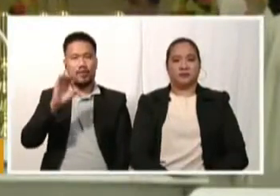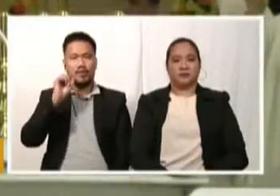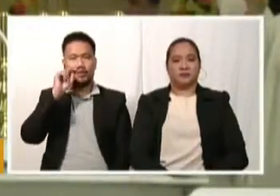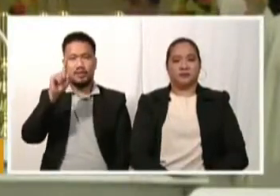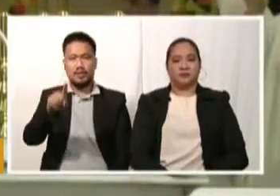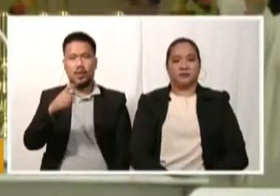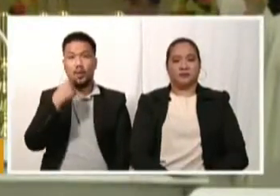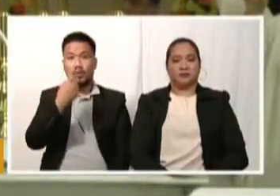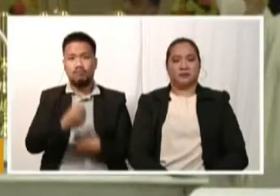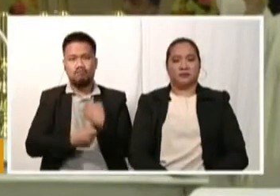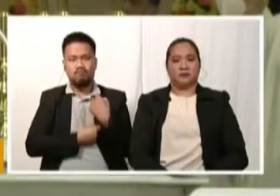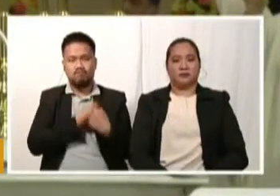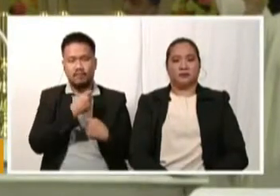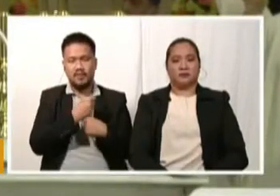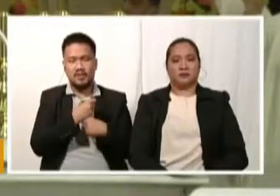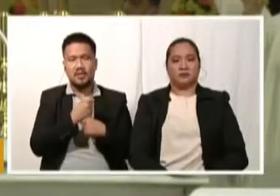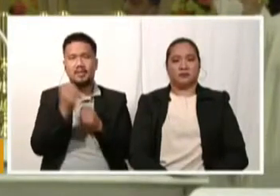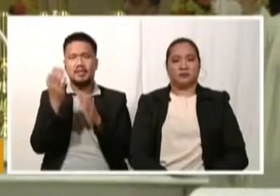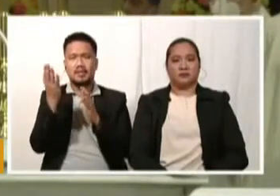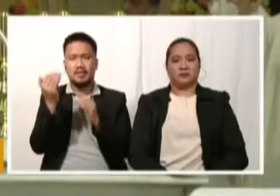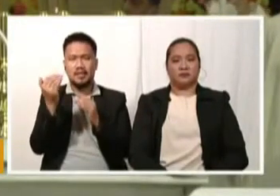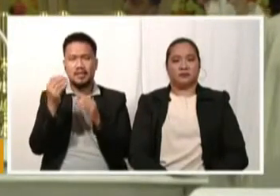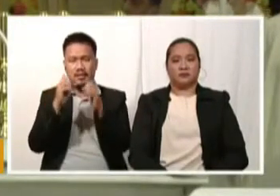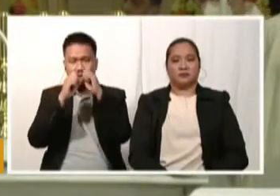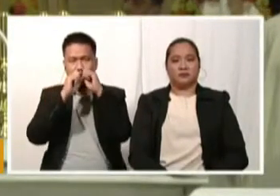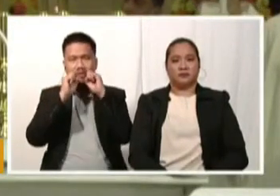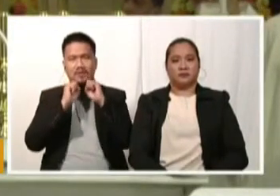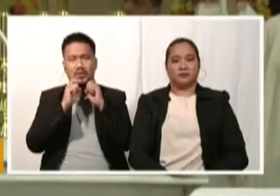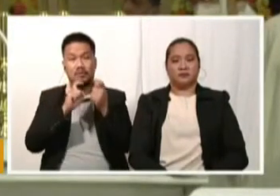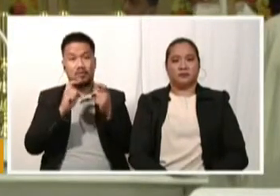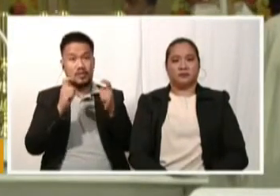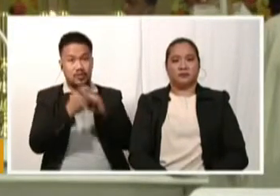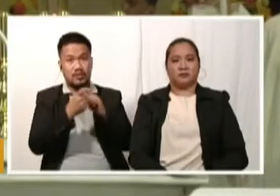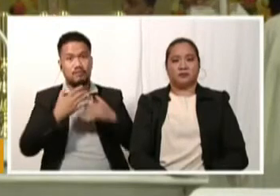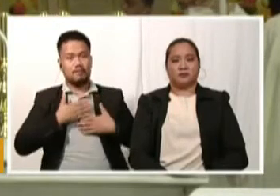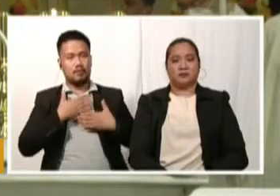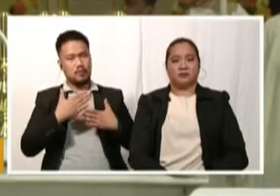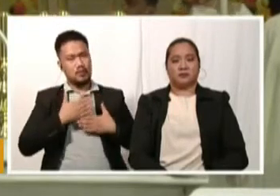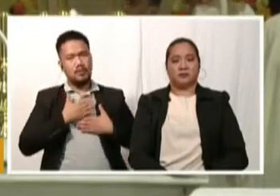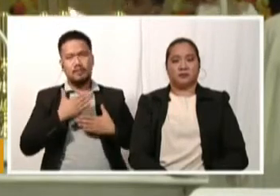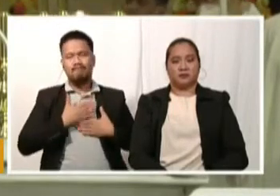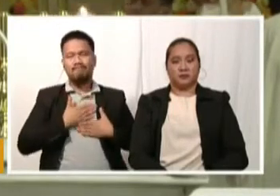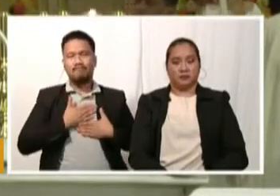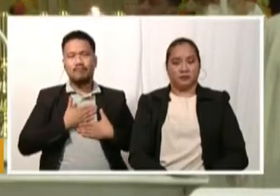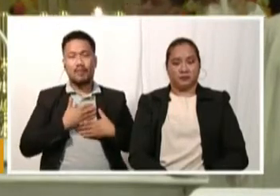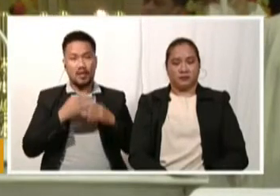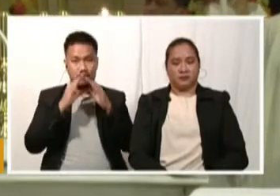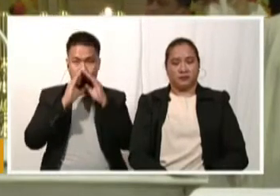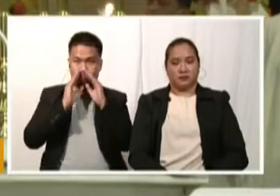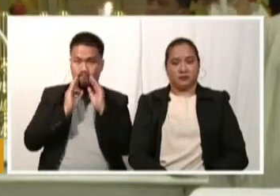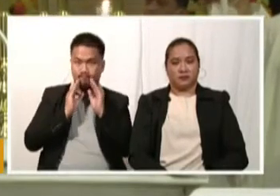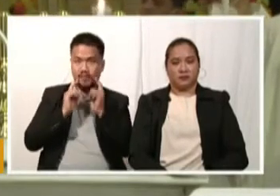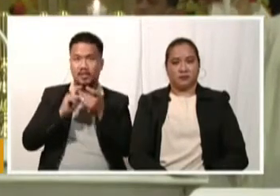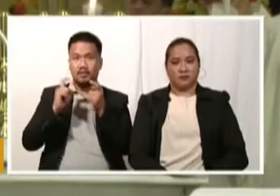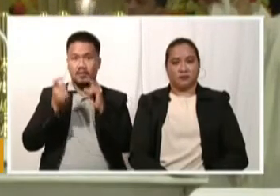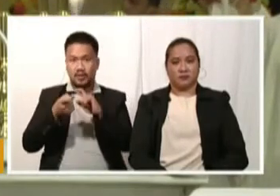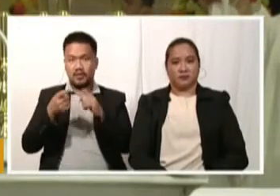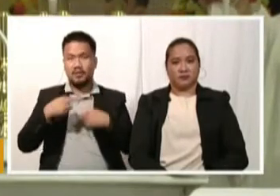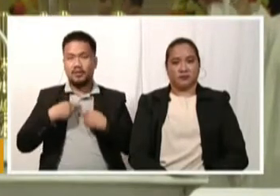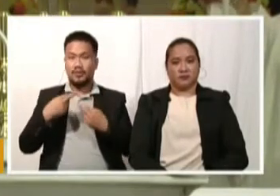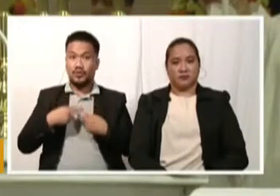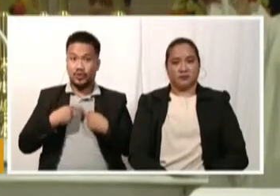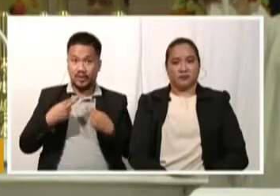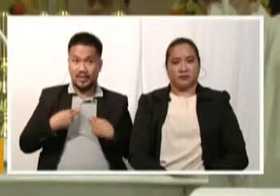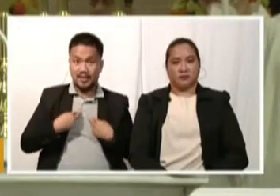who are suffering, that their sorrow may be changed into joy, their grief be turned into